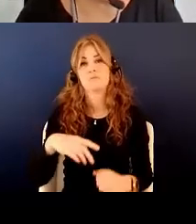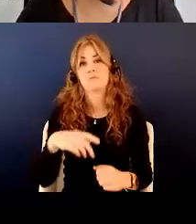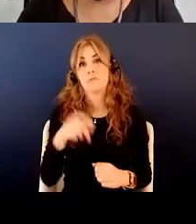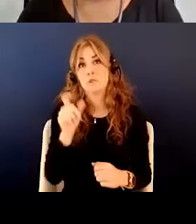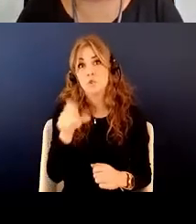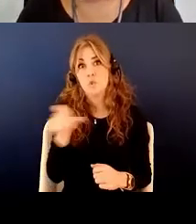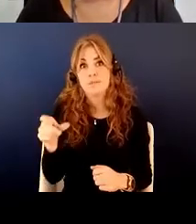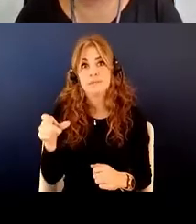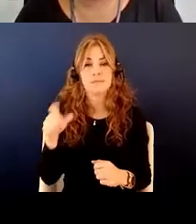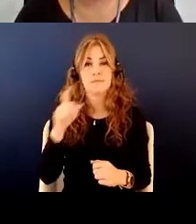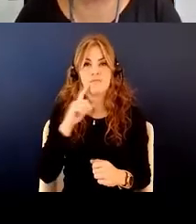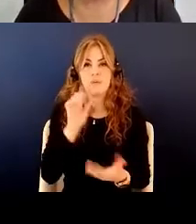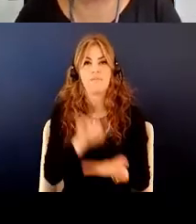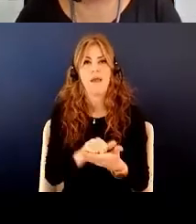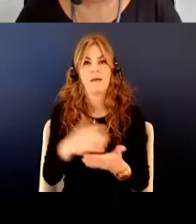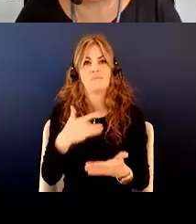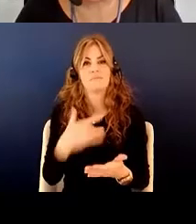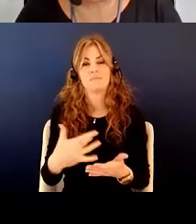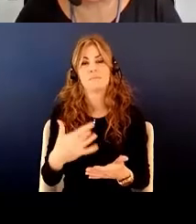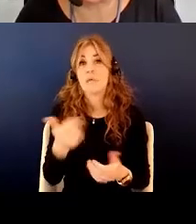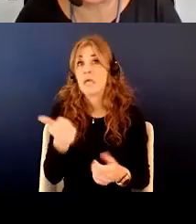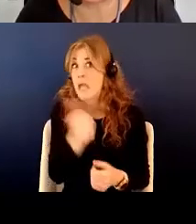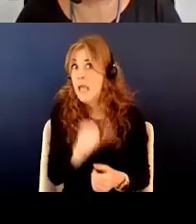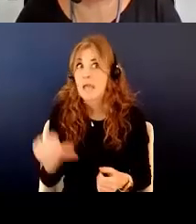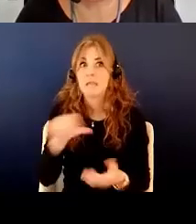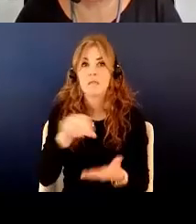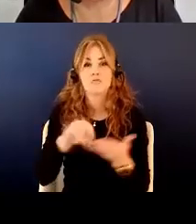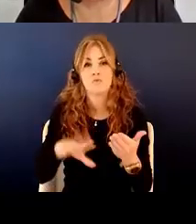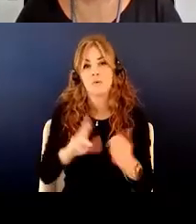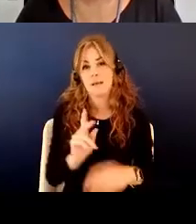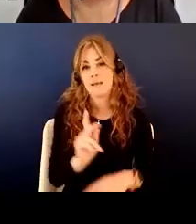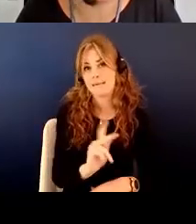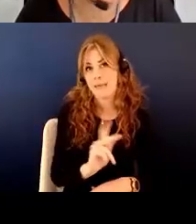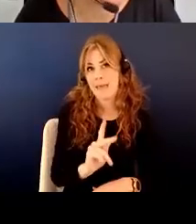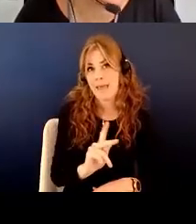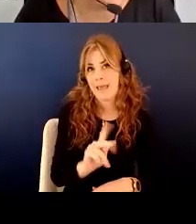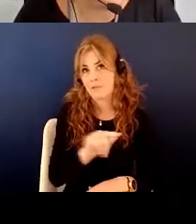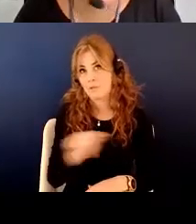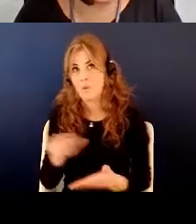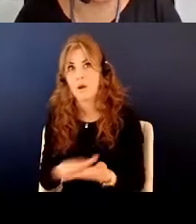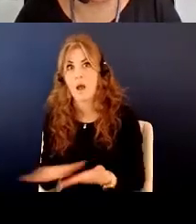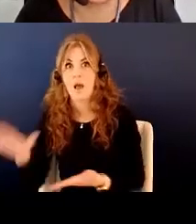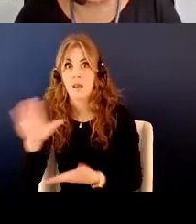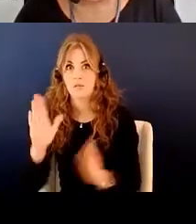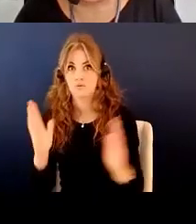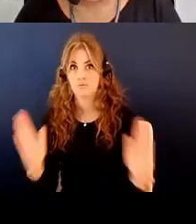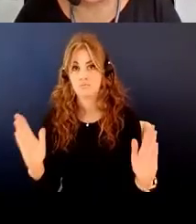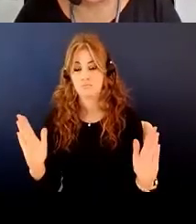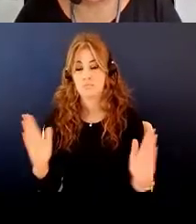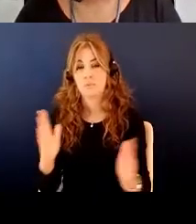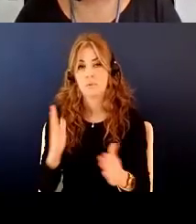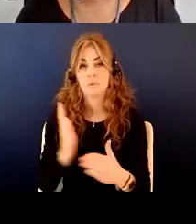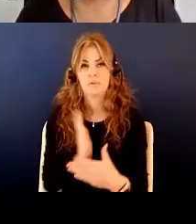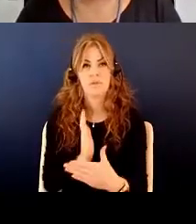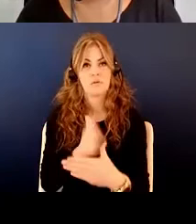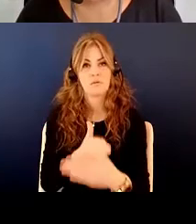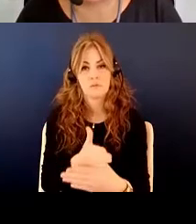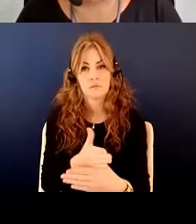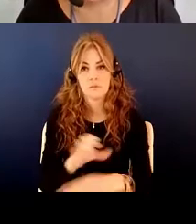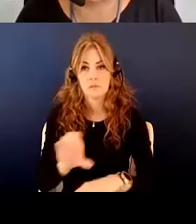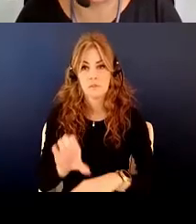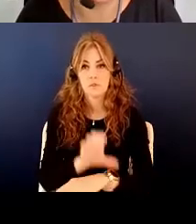particular case was any students from K through college. The treatment or intervention was a